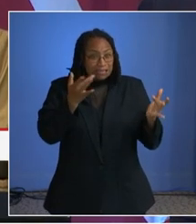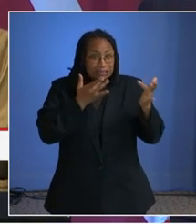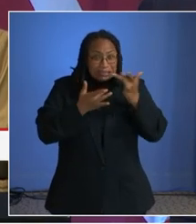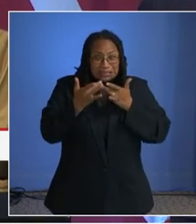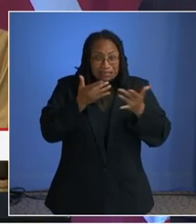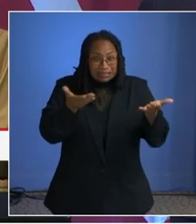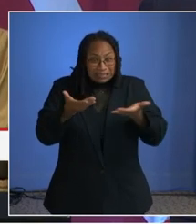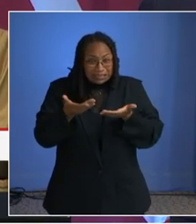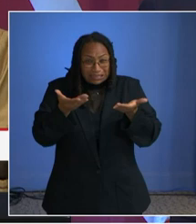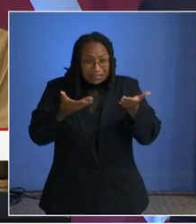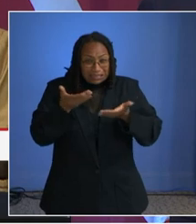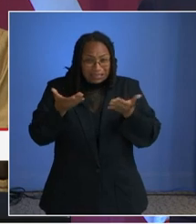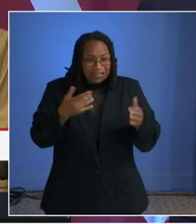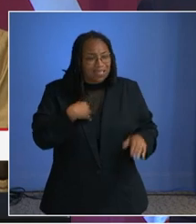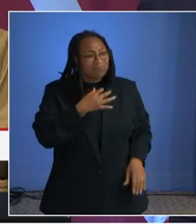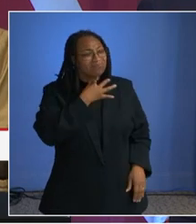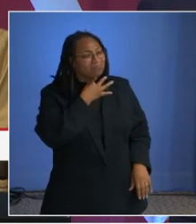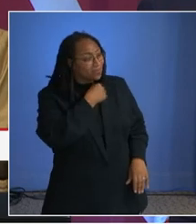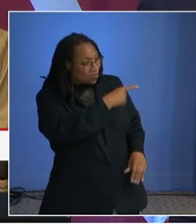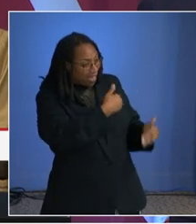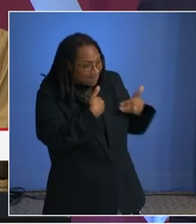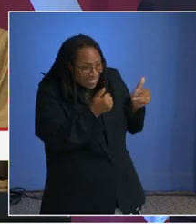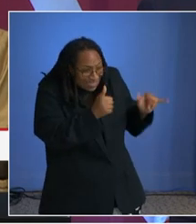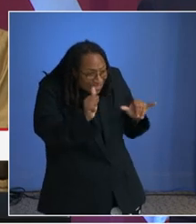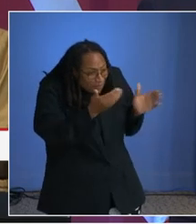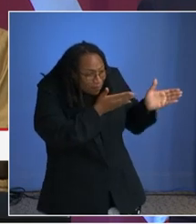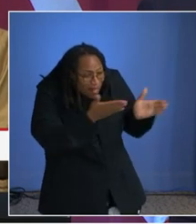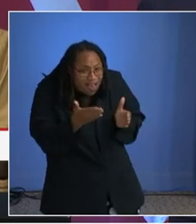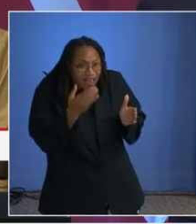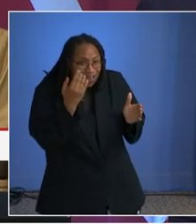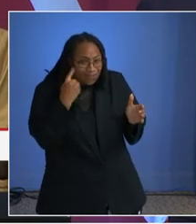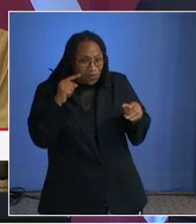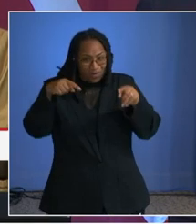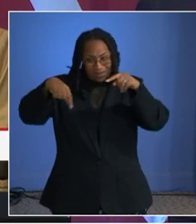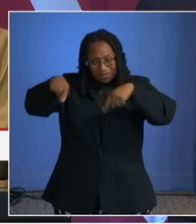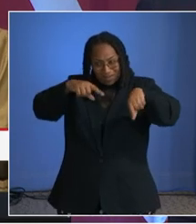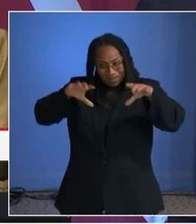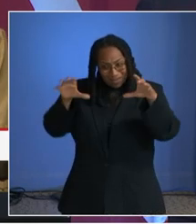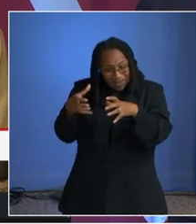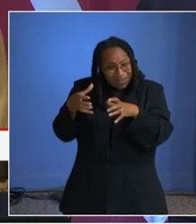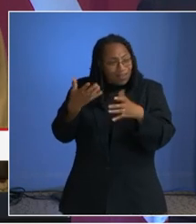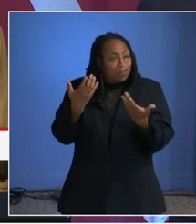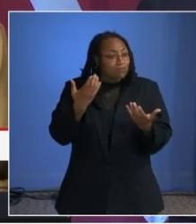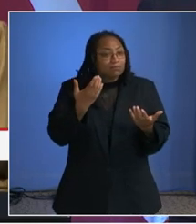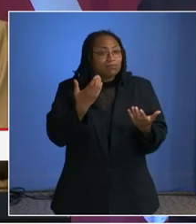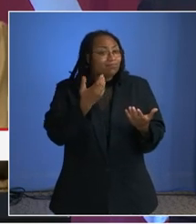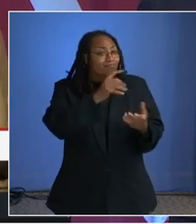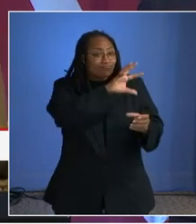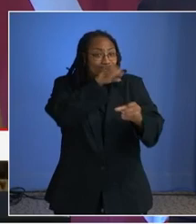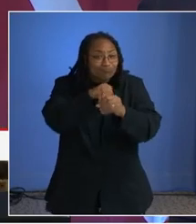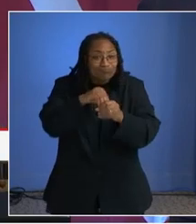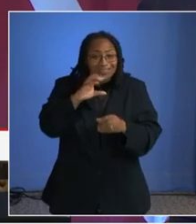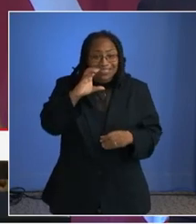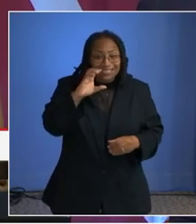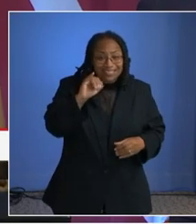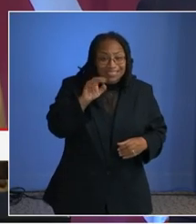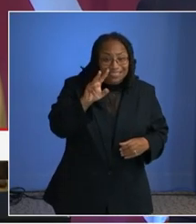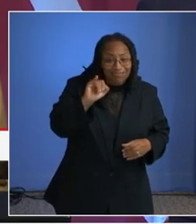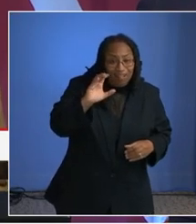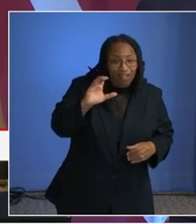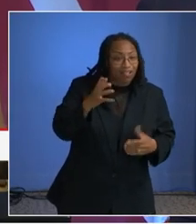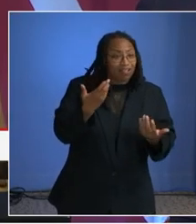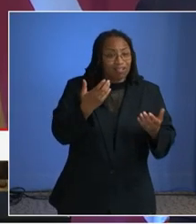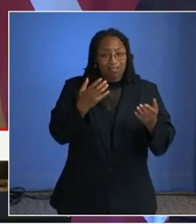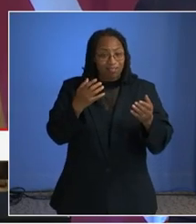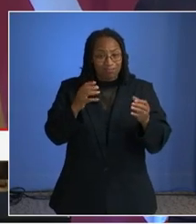community organizations, a coordinator to get them involved in your efforts? Well, Marcus knows well because he